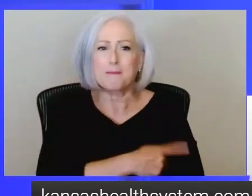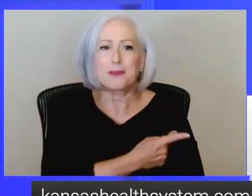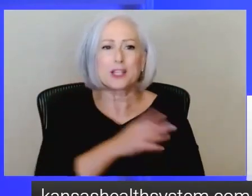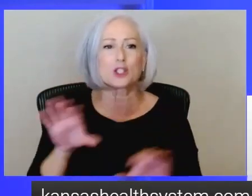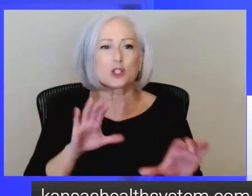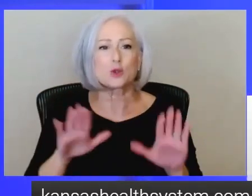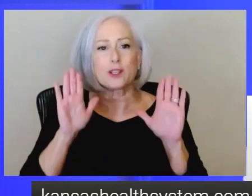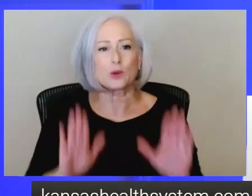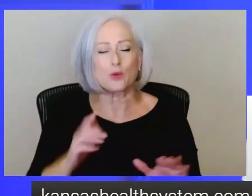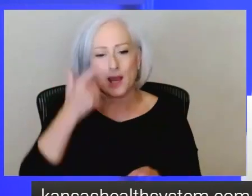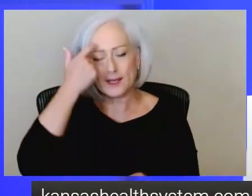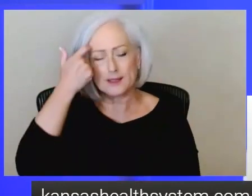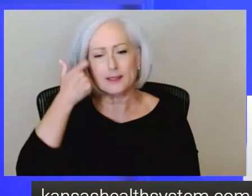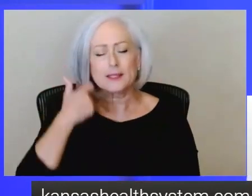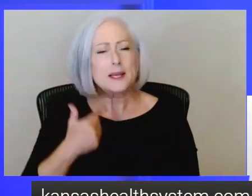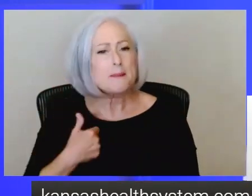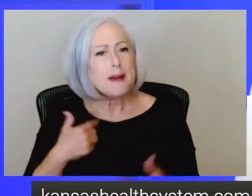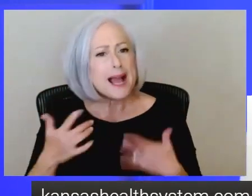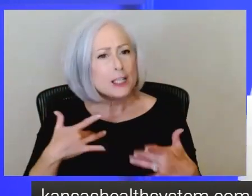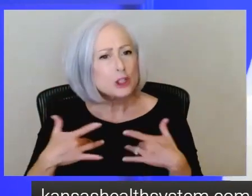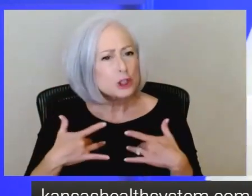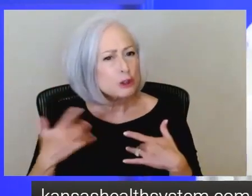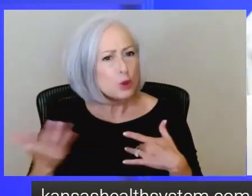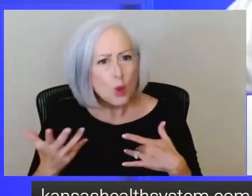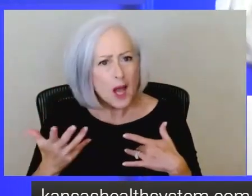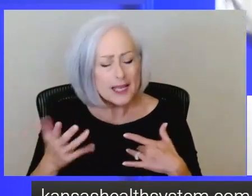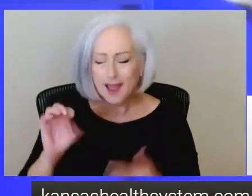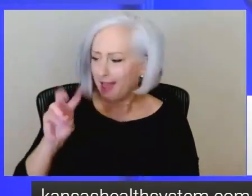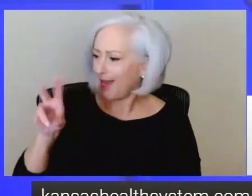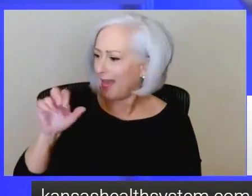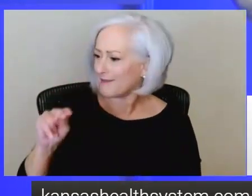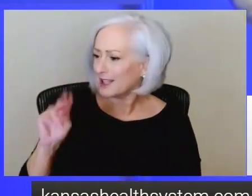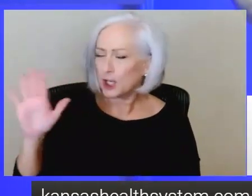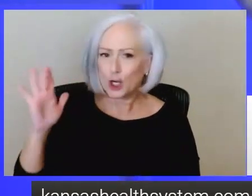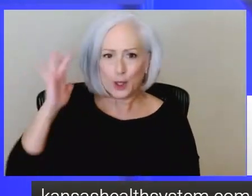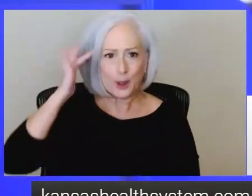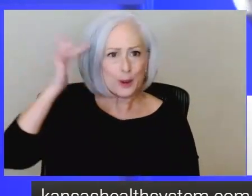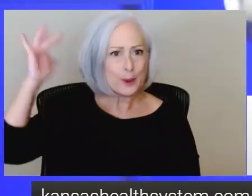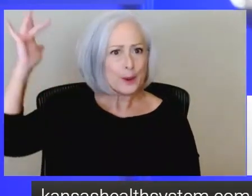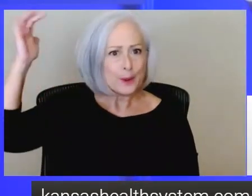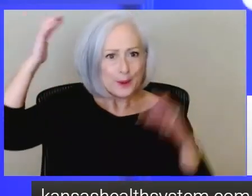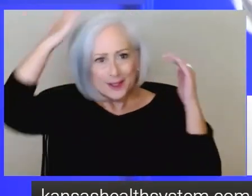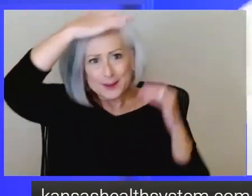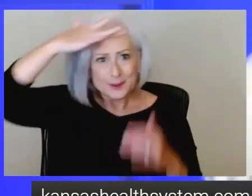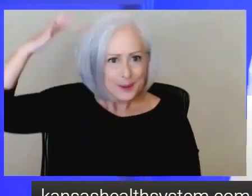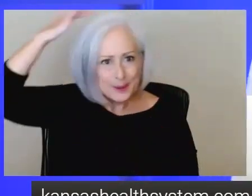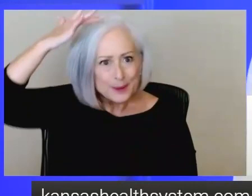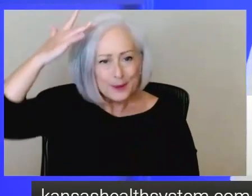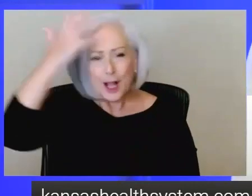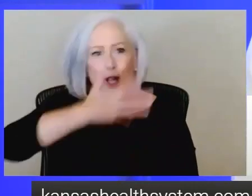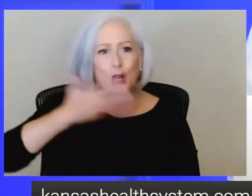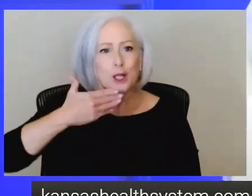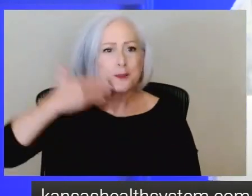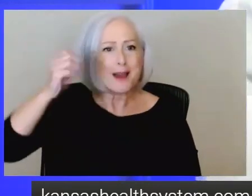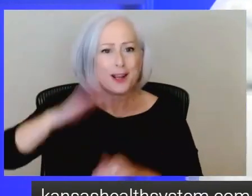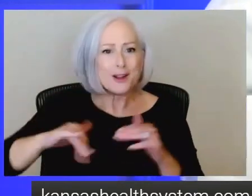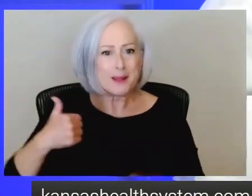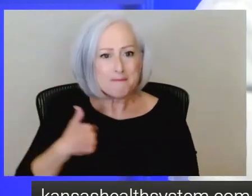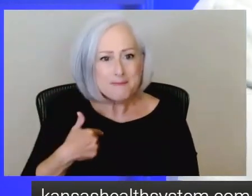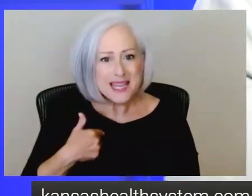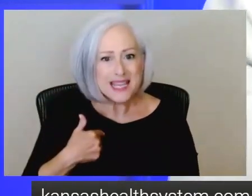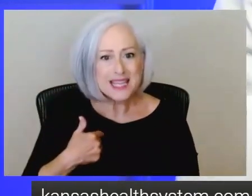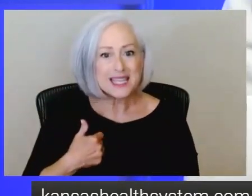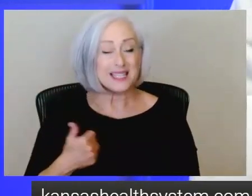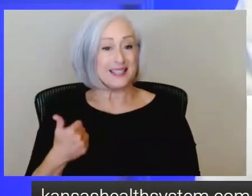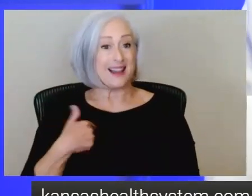Evelyn rocks that bald look far better than I do. I look like Casper the Ghost. I'm trying to grow a little bit of hair back here so I don't look quite so ghost-like,